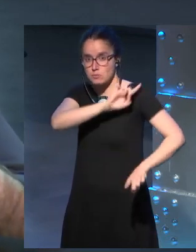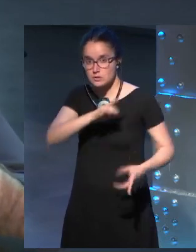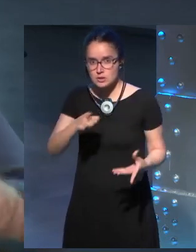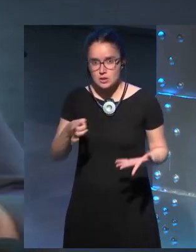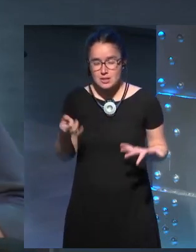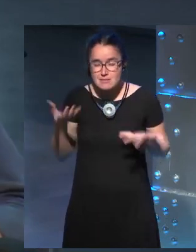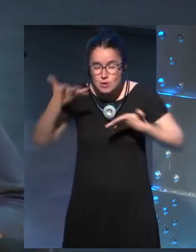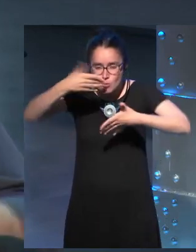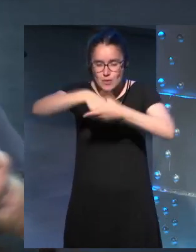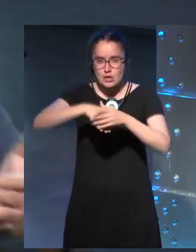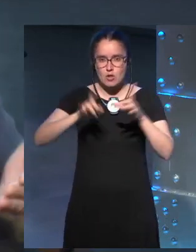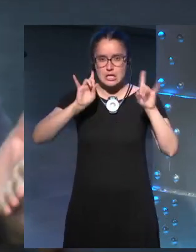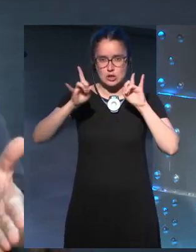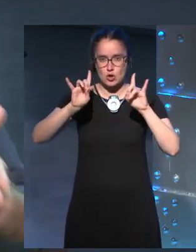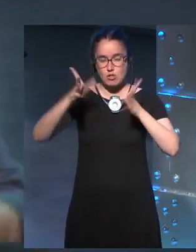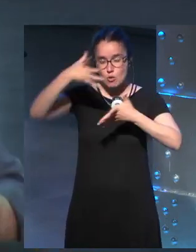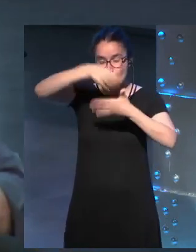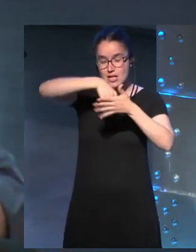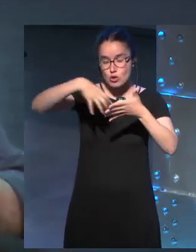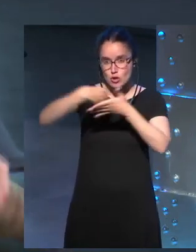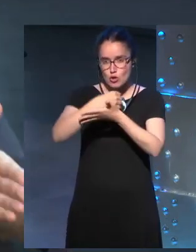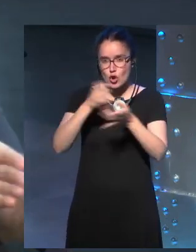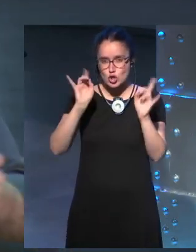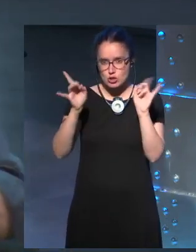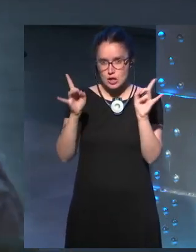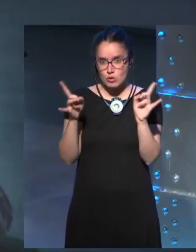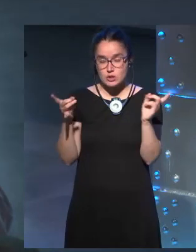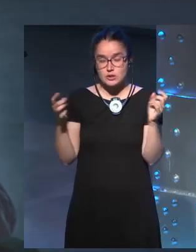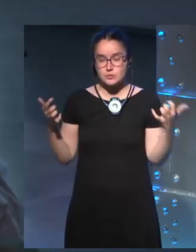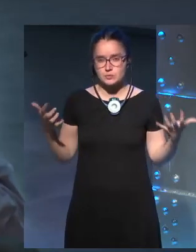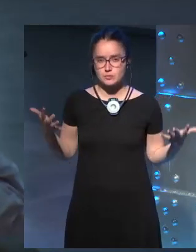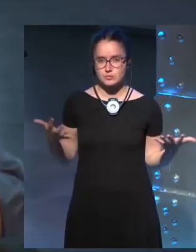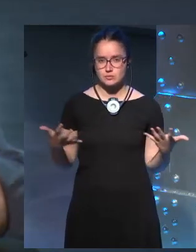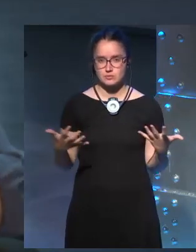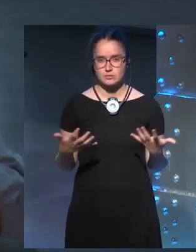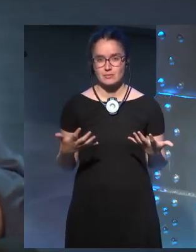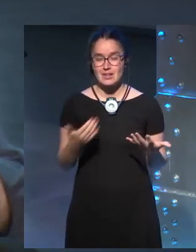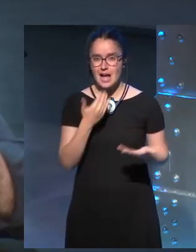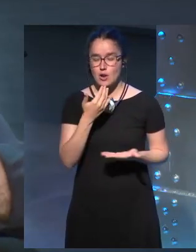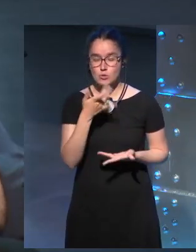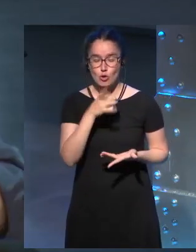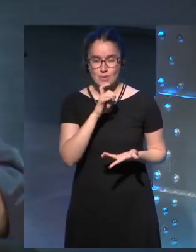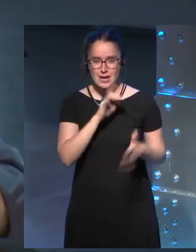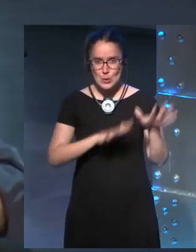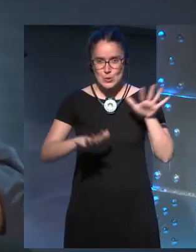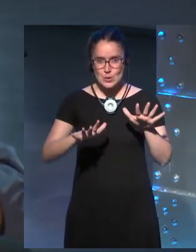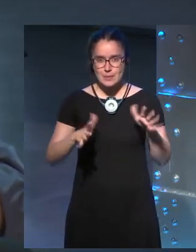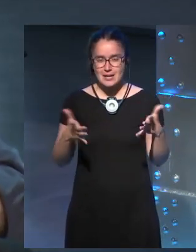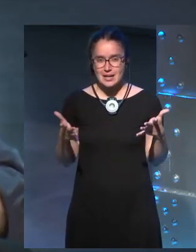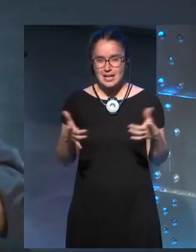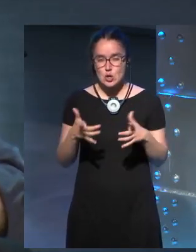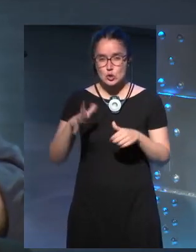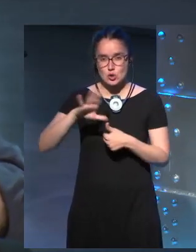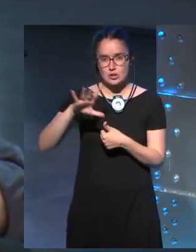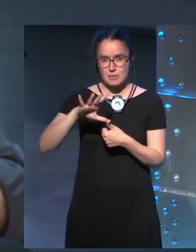watching. This is what Americans find very difficult. It's not the song, it's the complexity of the songs